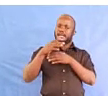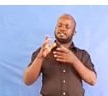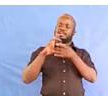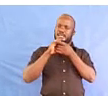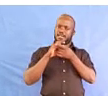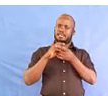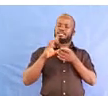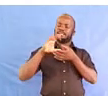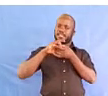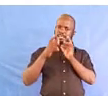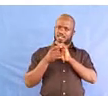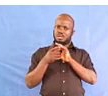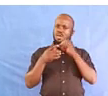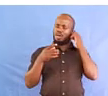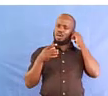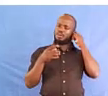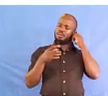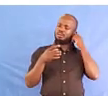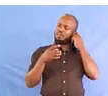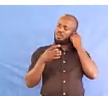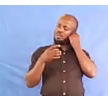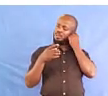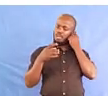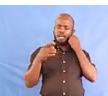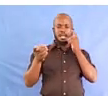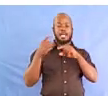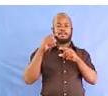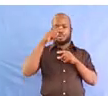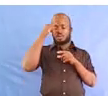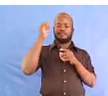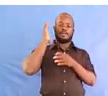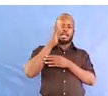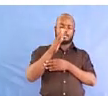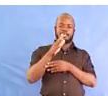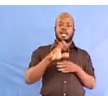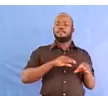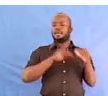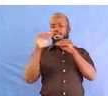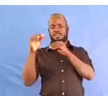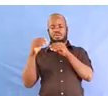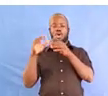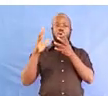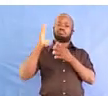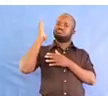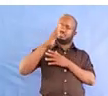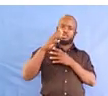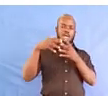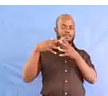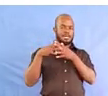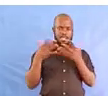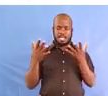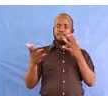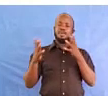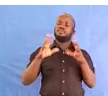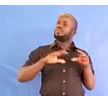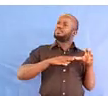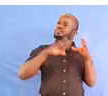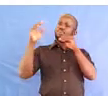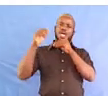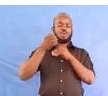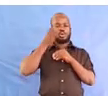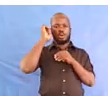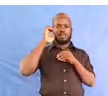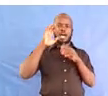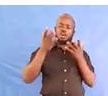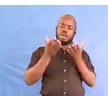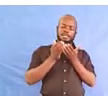It appears that the next link in the chain was either to Haiti by direct immigration, or directly to the US. Or